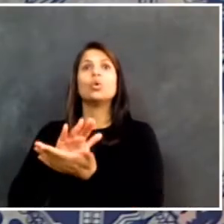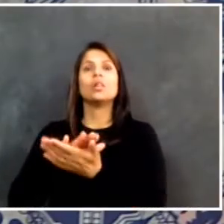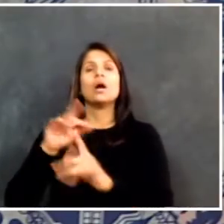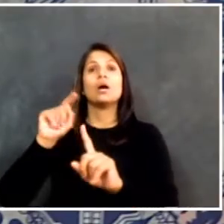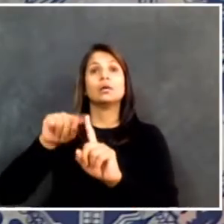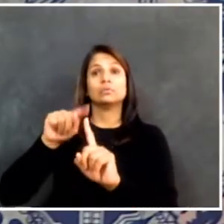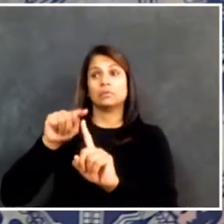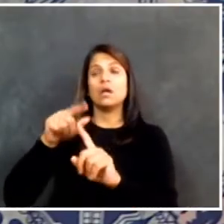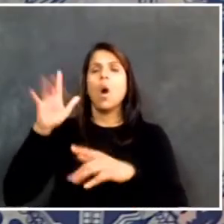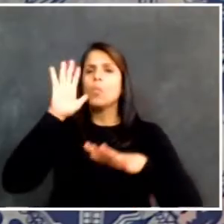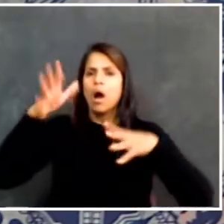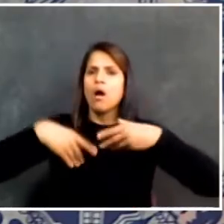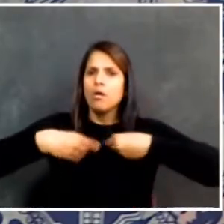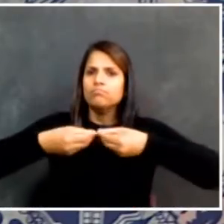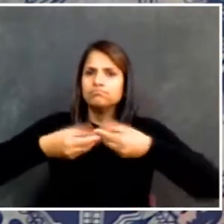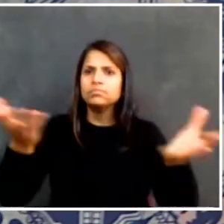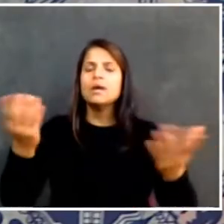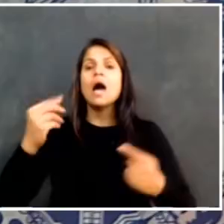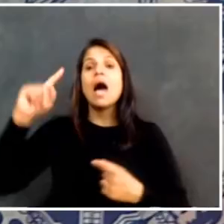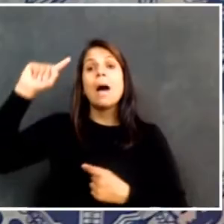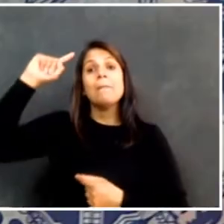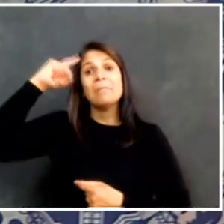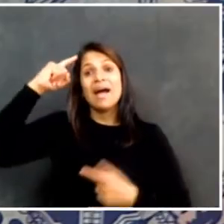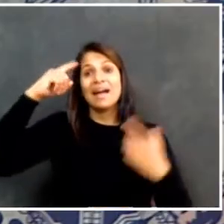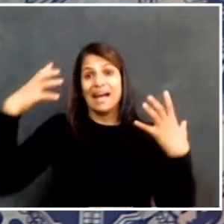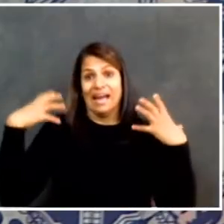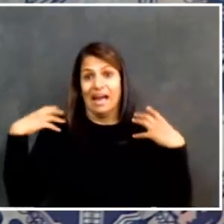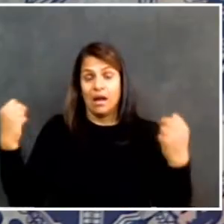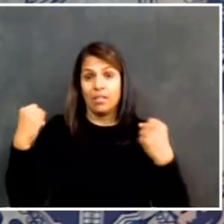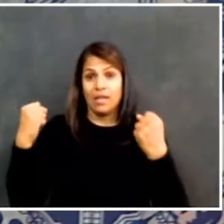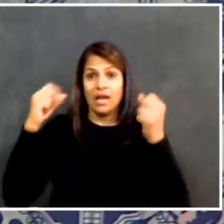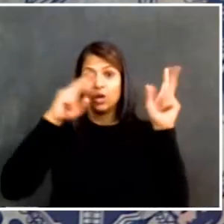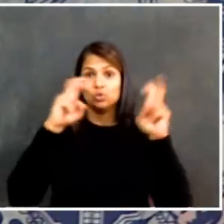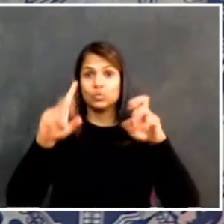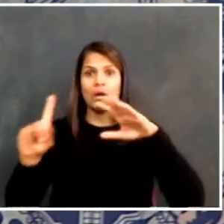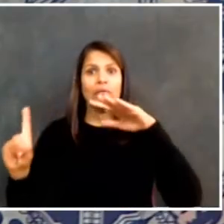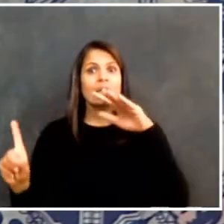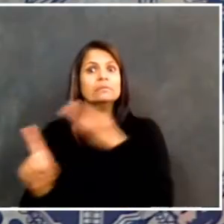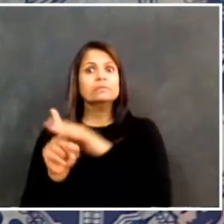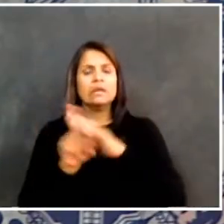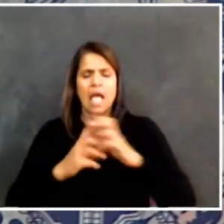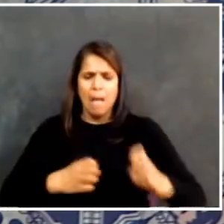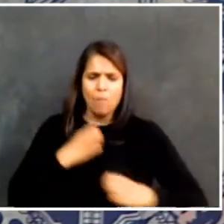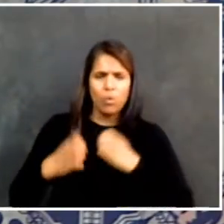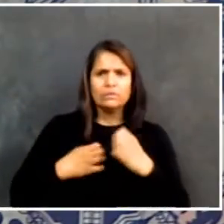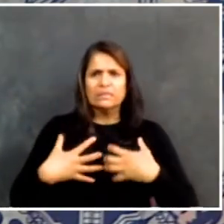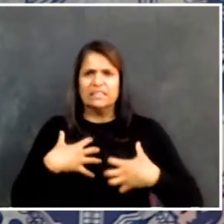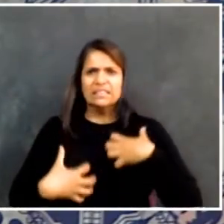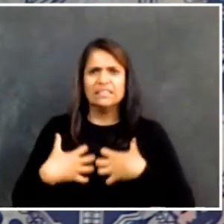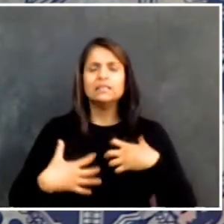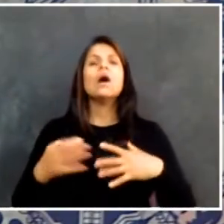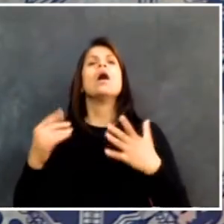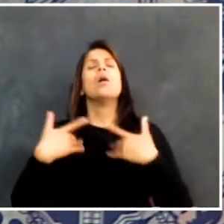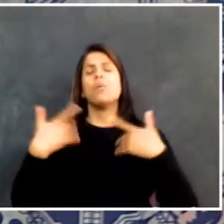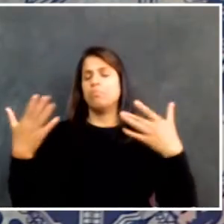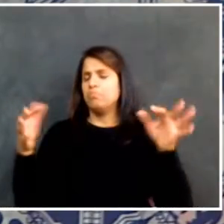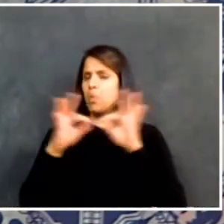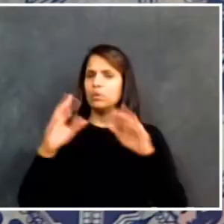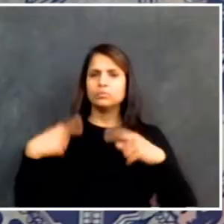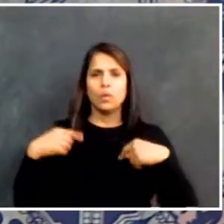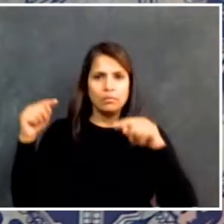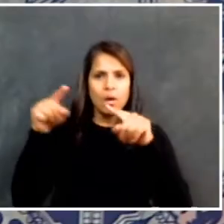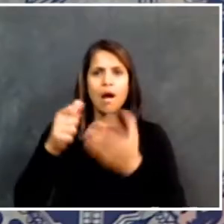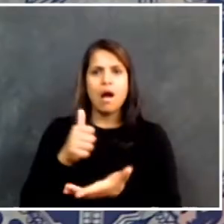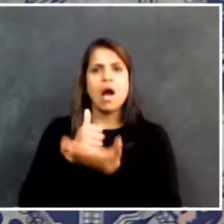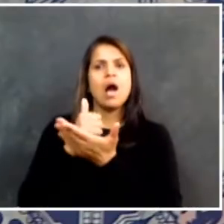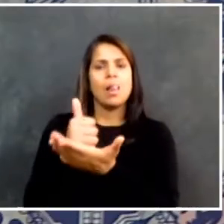will be paused, but the personnel will certainly be needed for other important work. So we'll keep, as we go